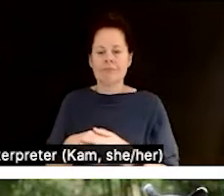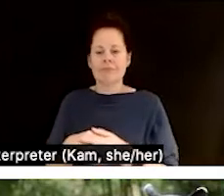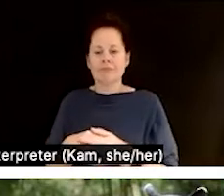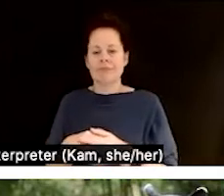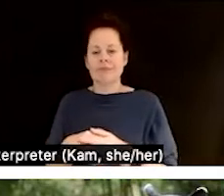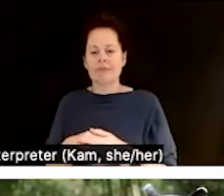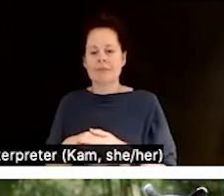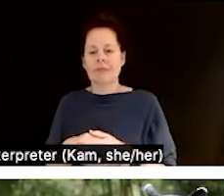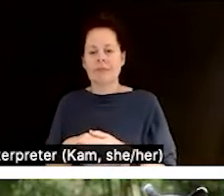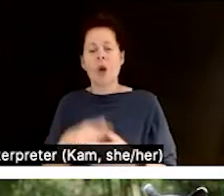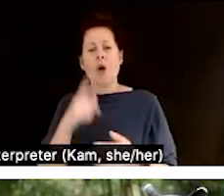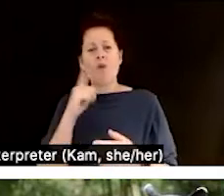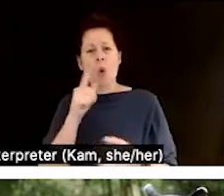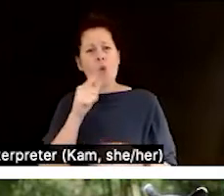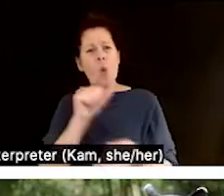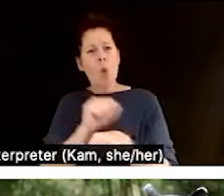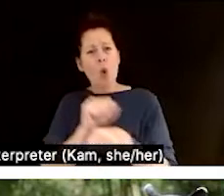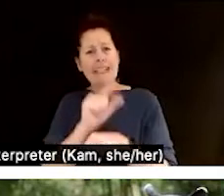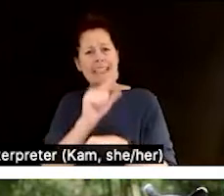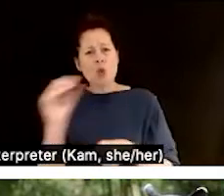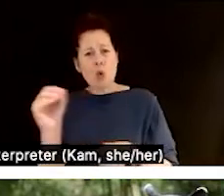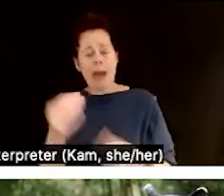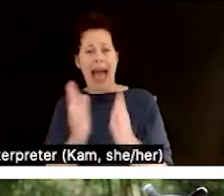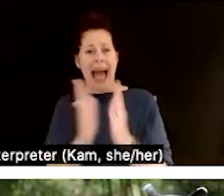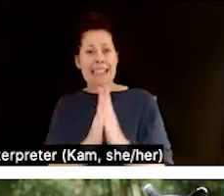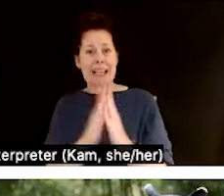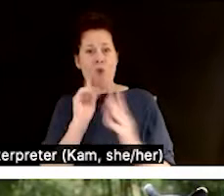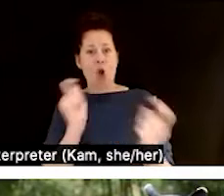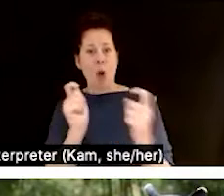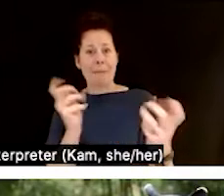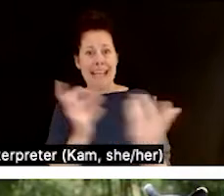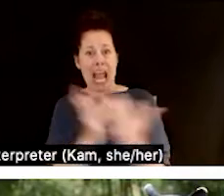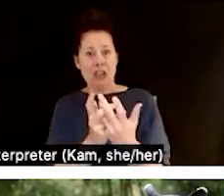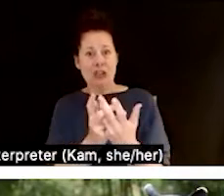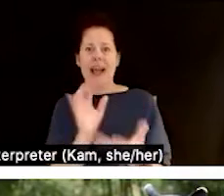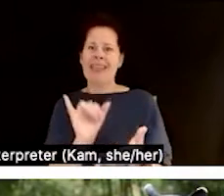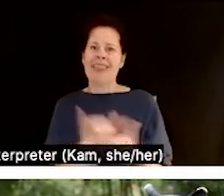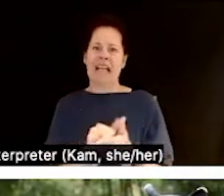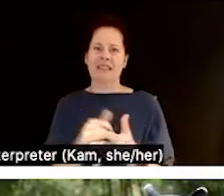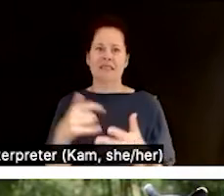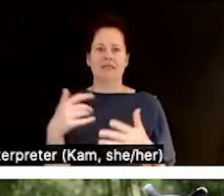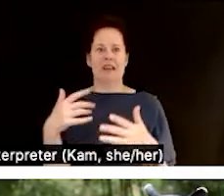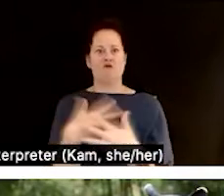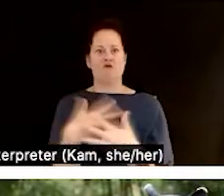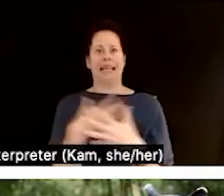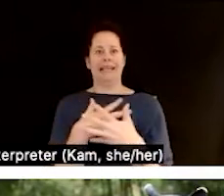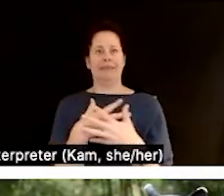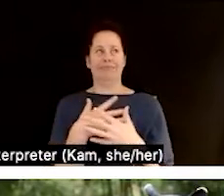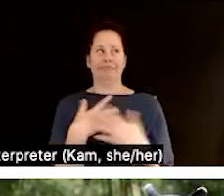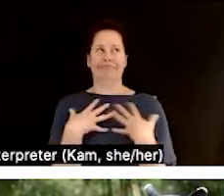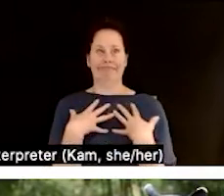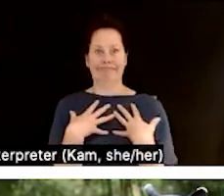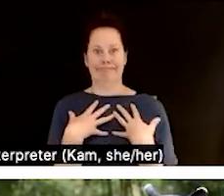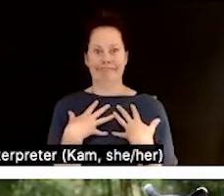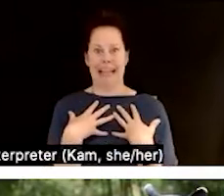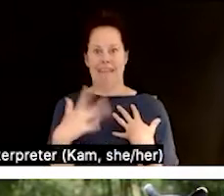job that there is a frightening, daunting process, and someone might be insecure if they are having to ask